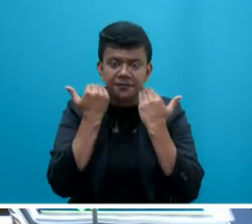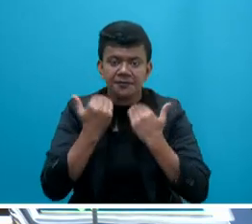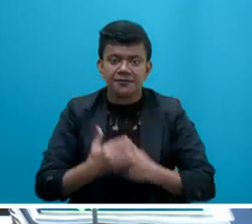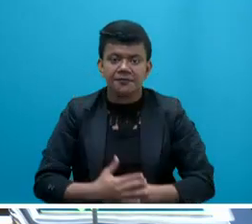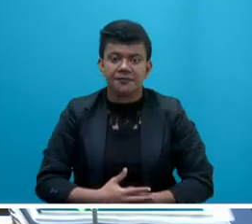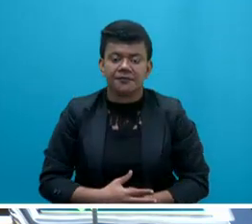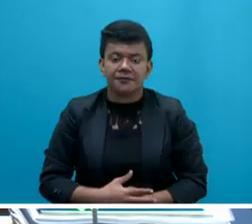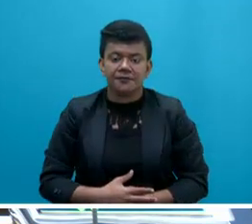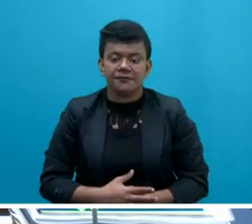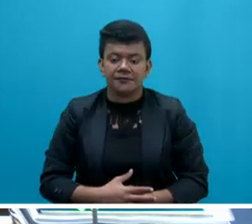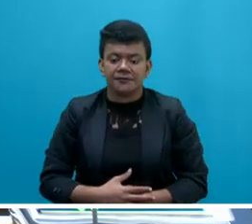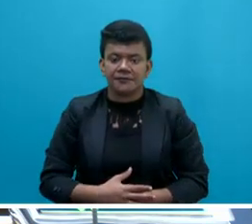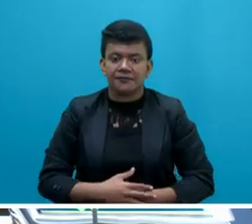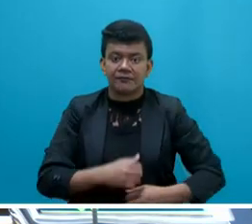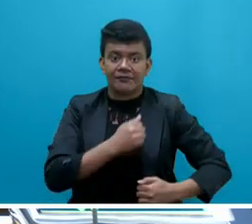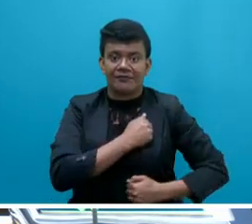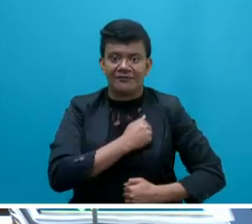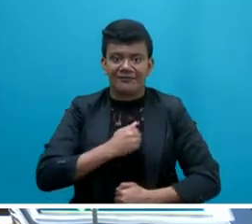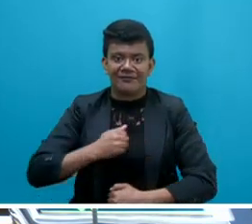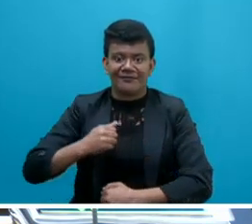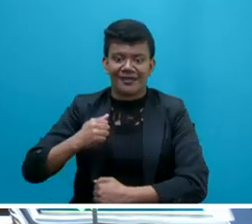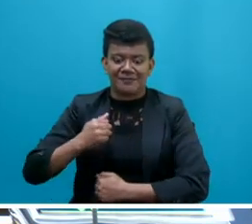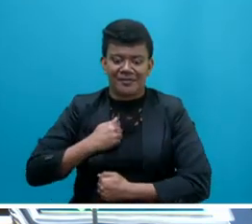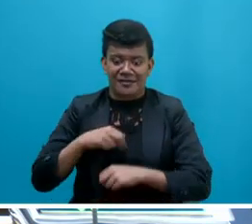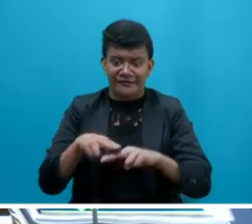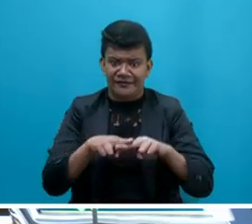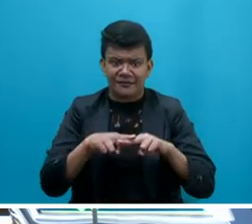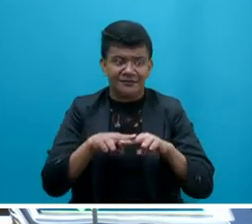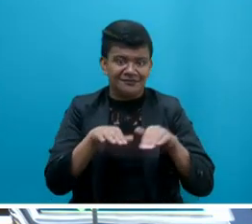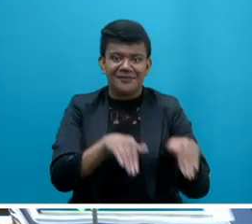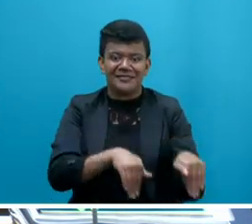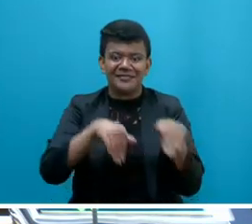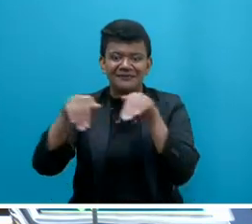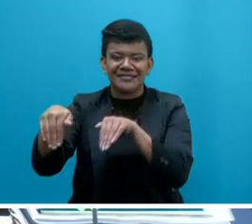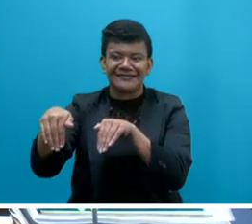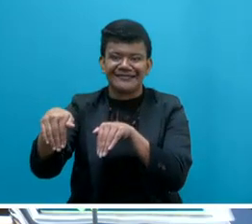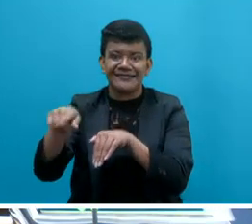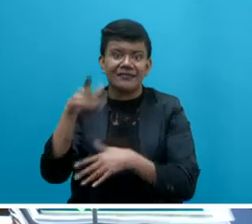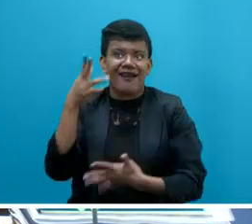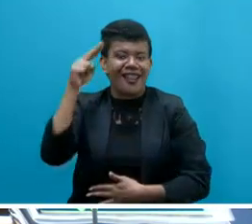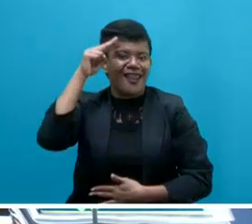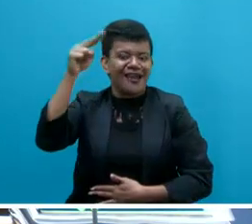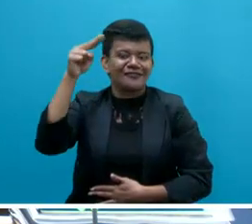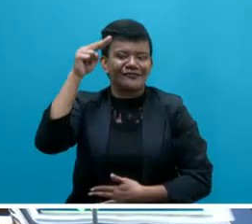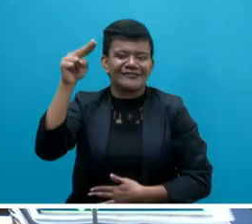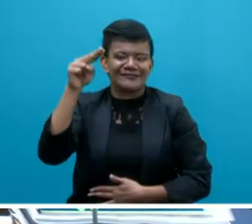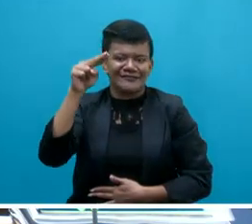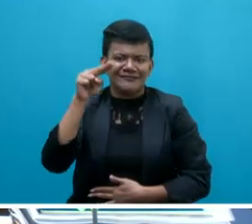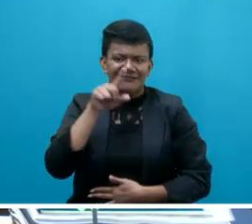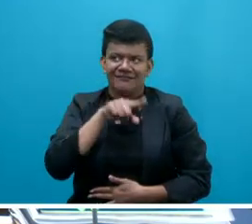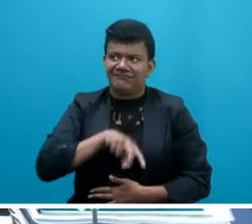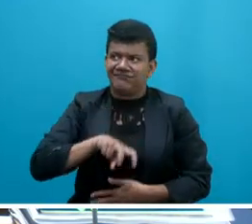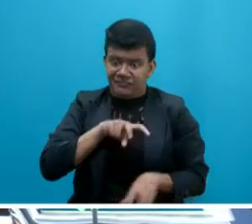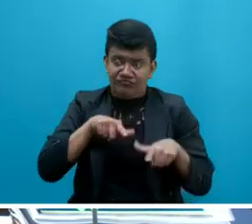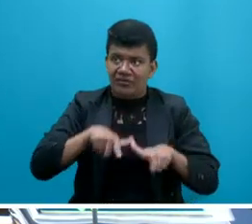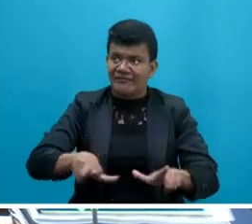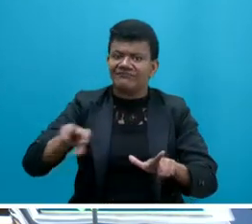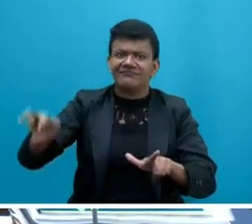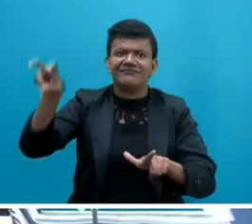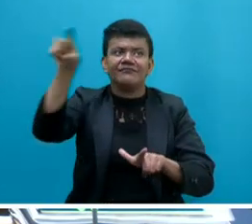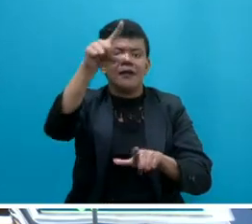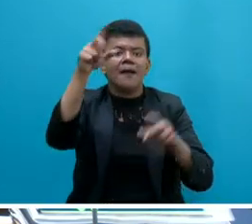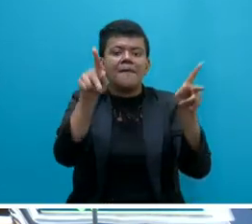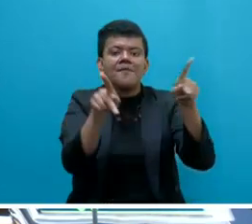the RFMF will participate in a number of planned multinational exercises with our defense partners in the upcoming